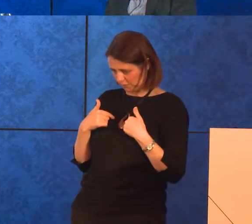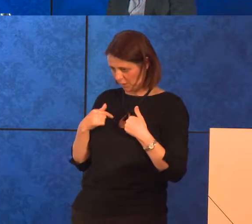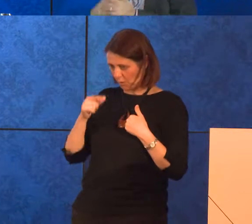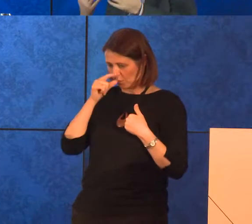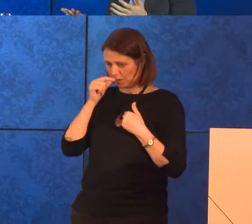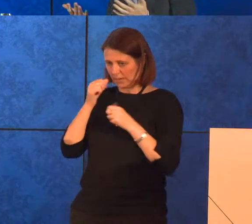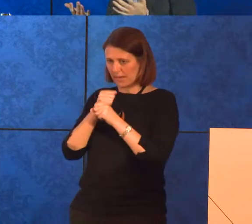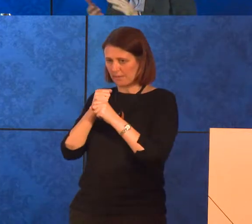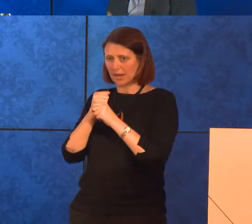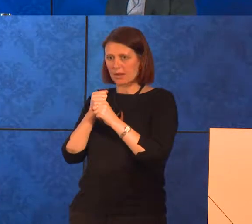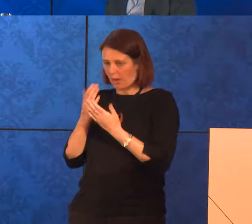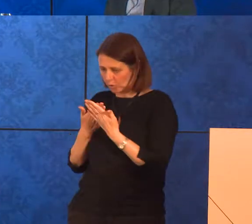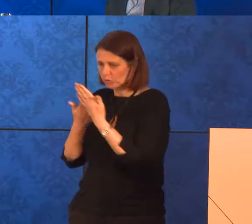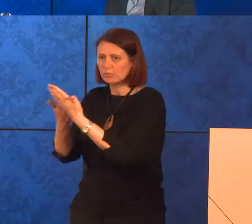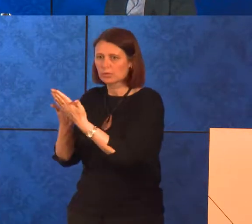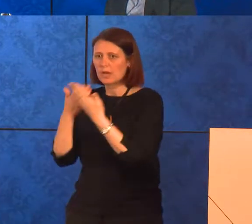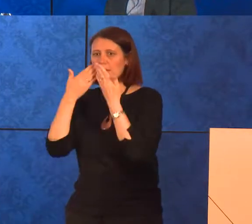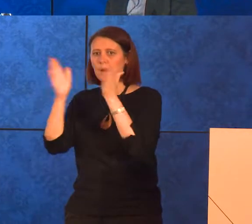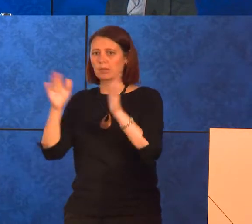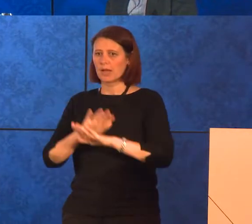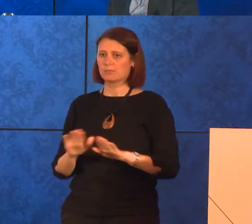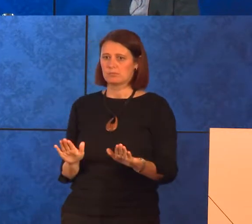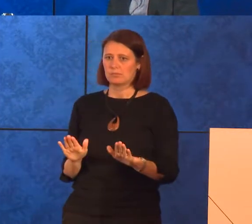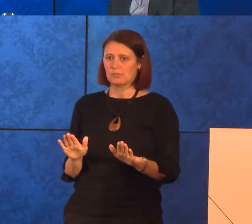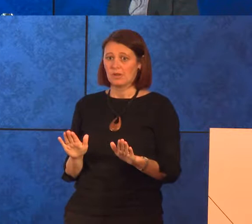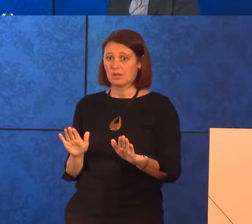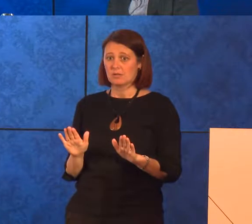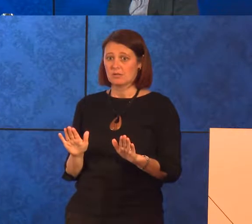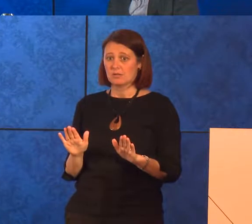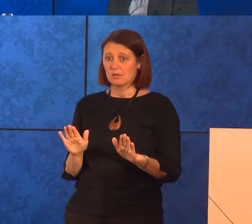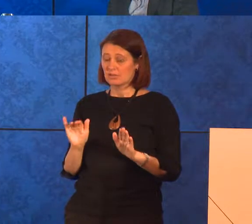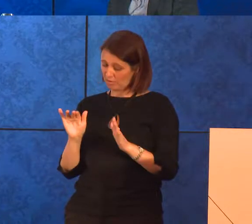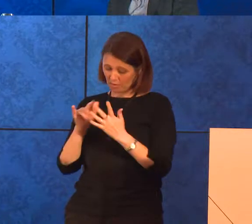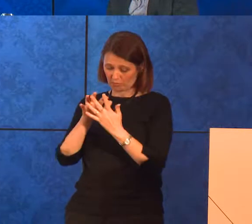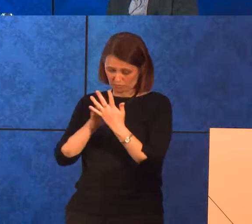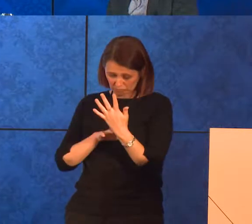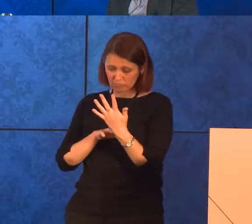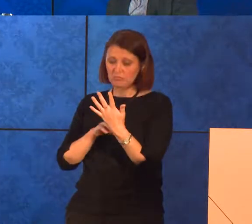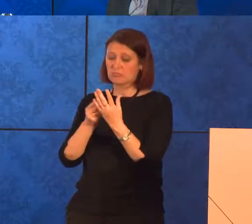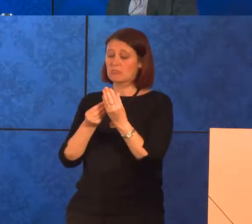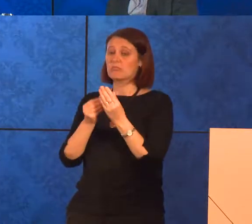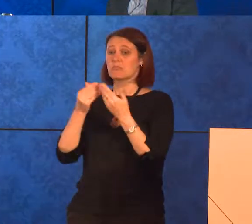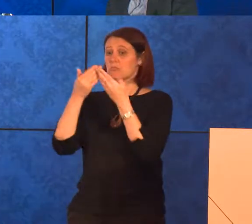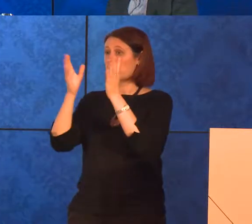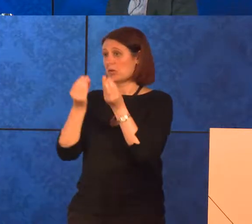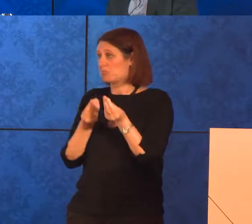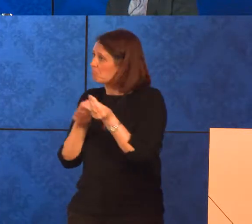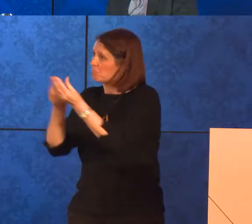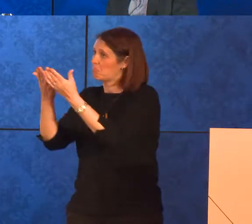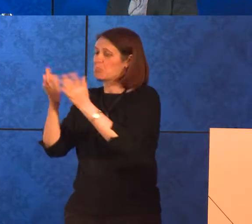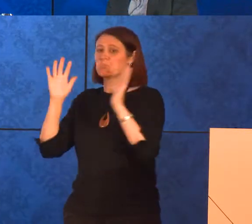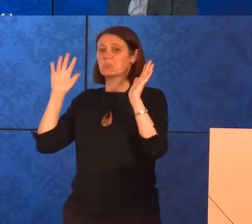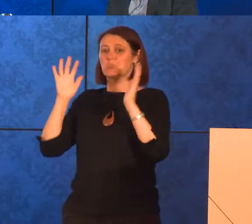our contribution public. So we published our submission as soon as we submitted it,